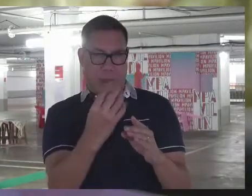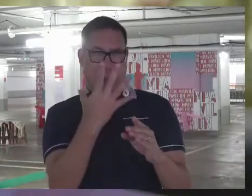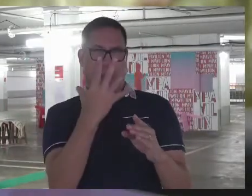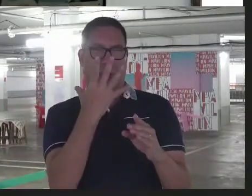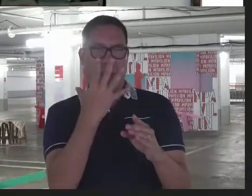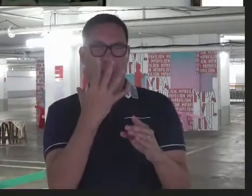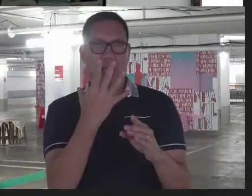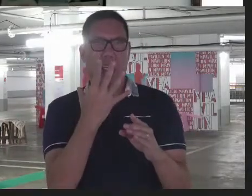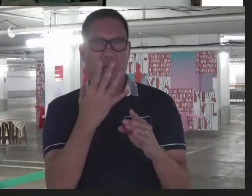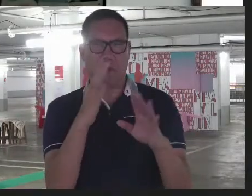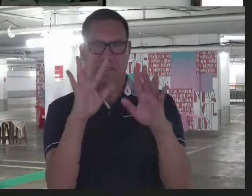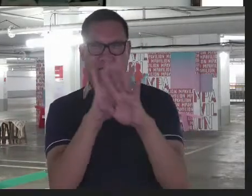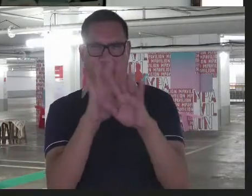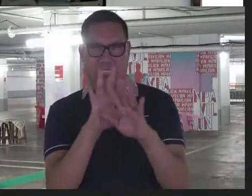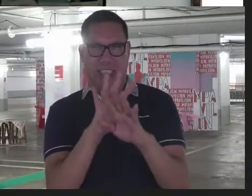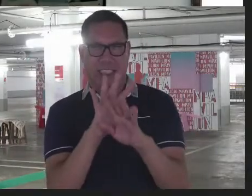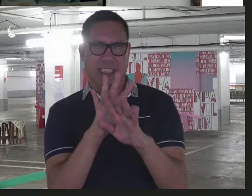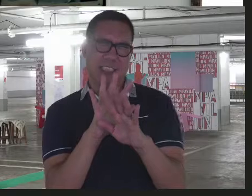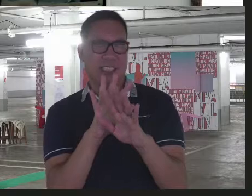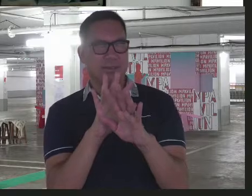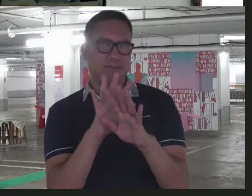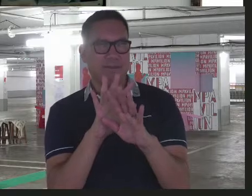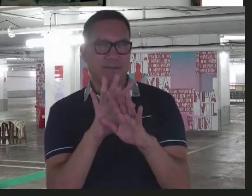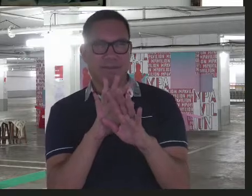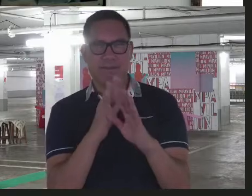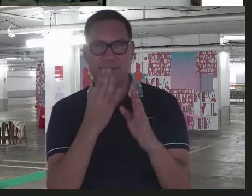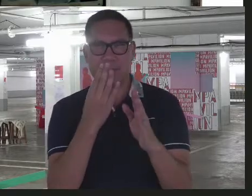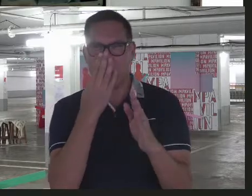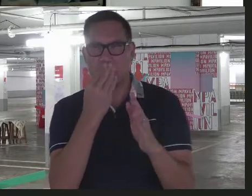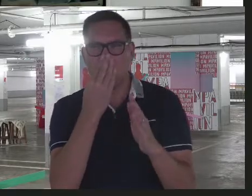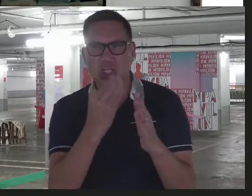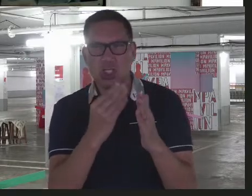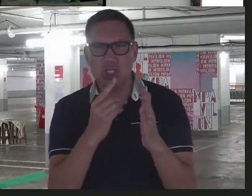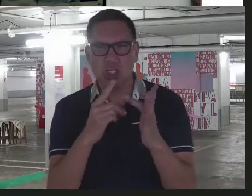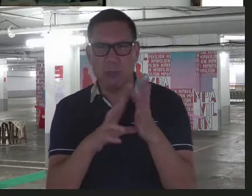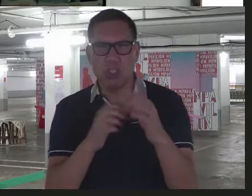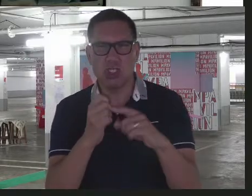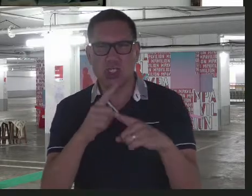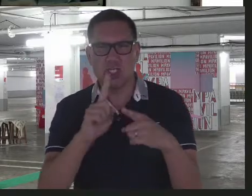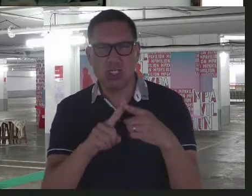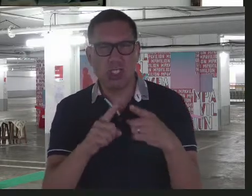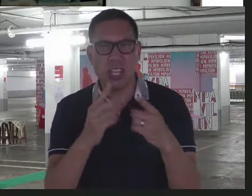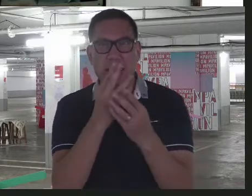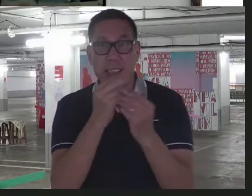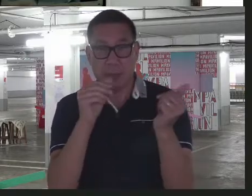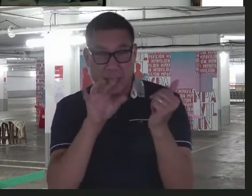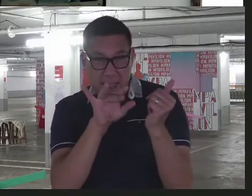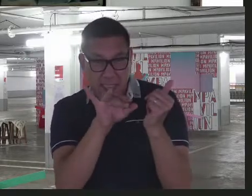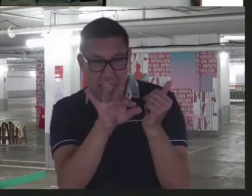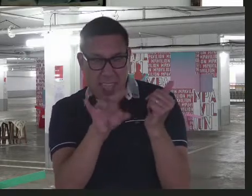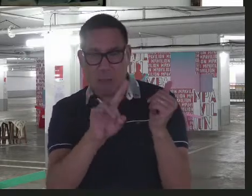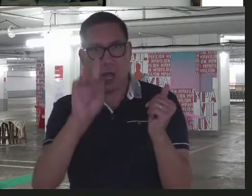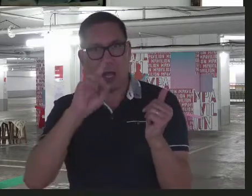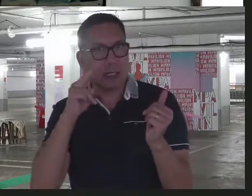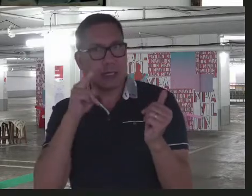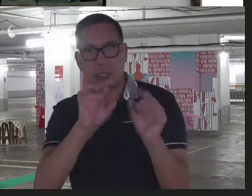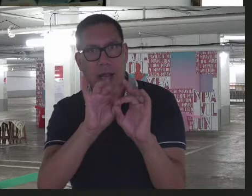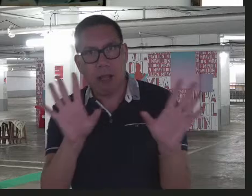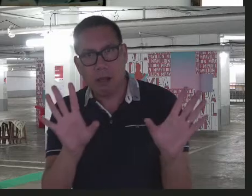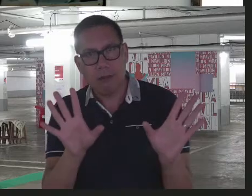polished, fuzzy type of image, that there's something there but you can't quite see. So